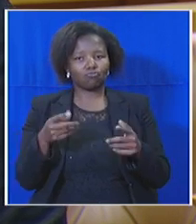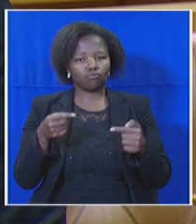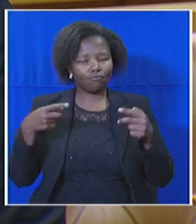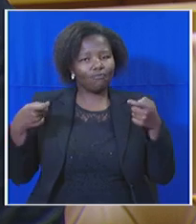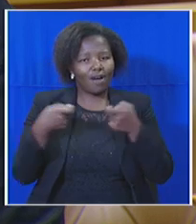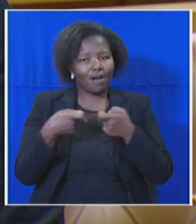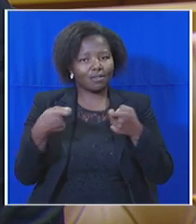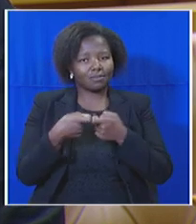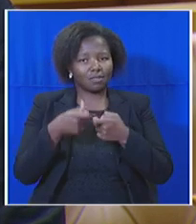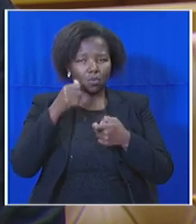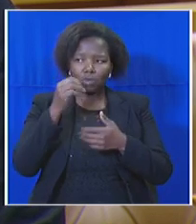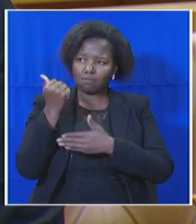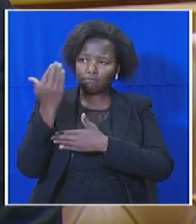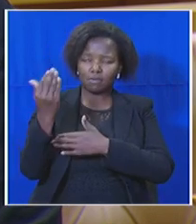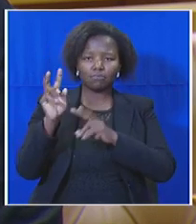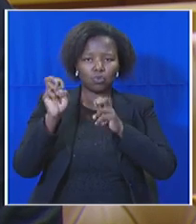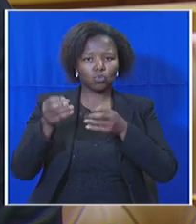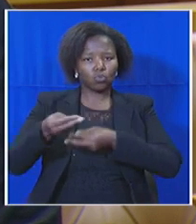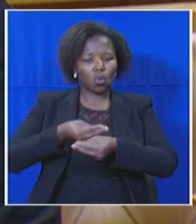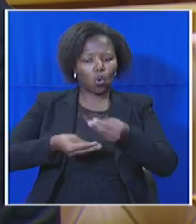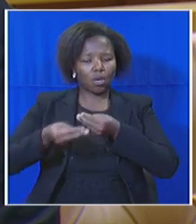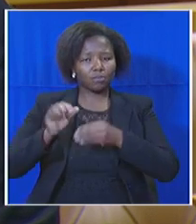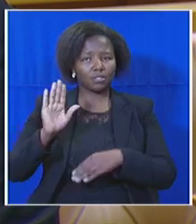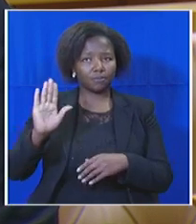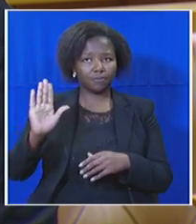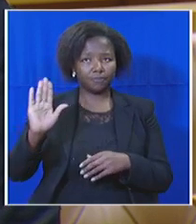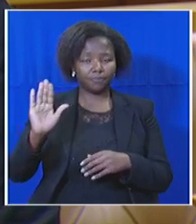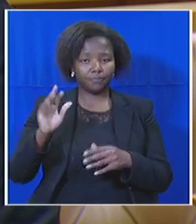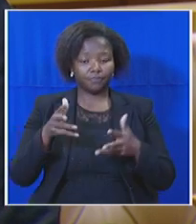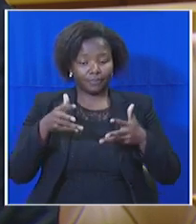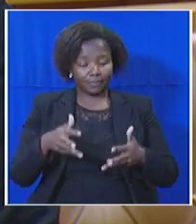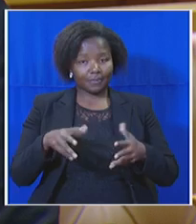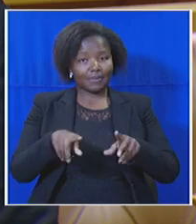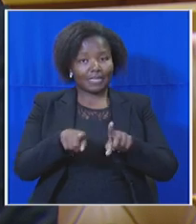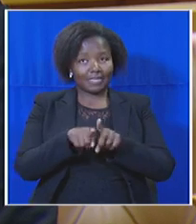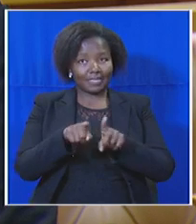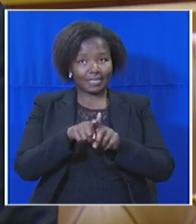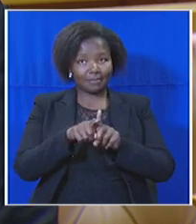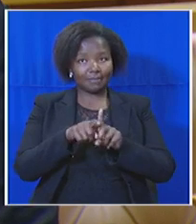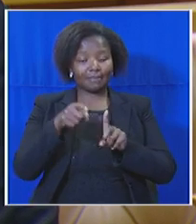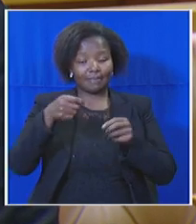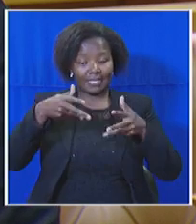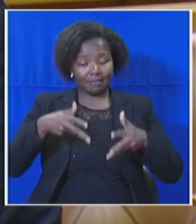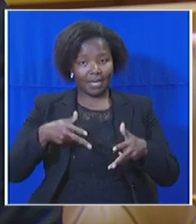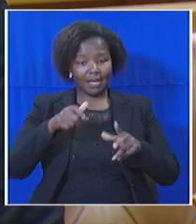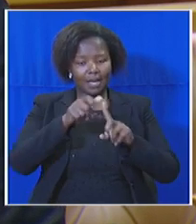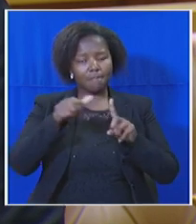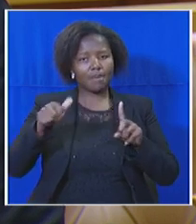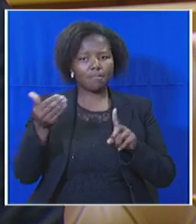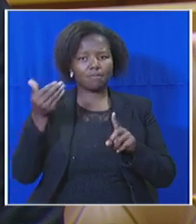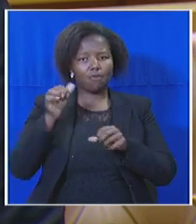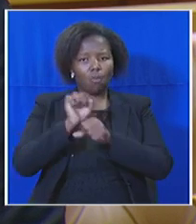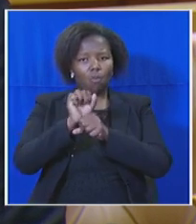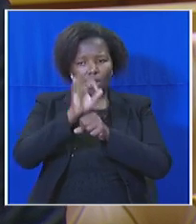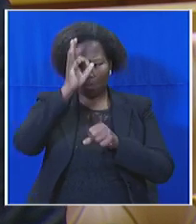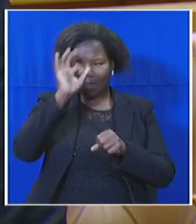own corruption. Further note that it was the very same Speaker's bouncers, former police who were